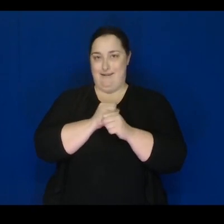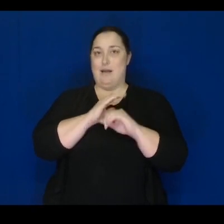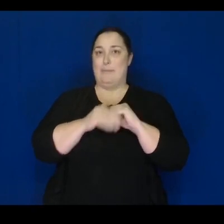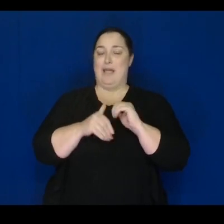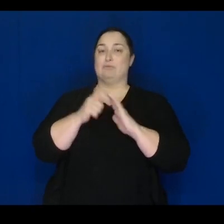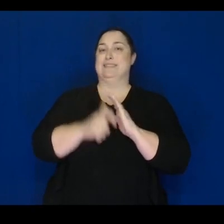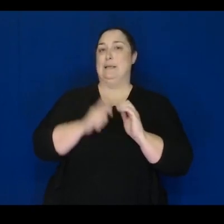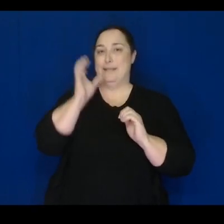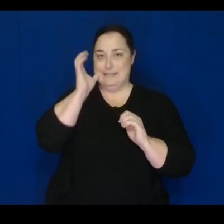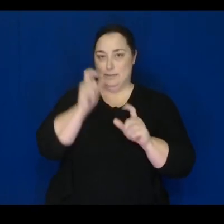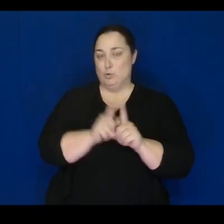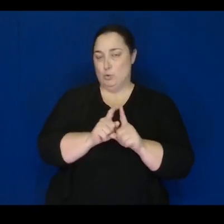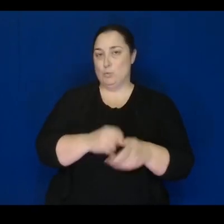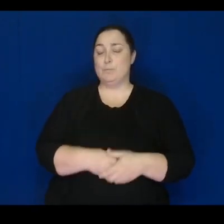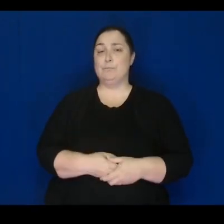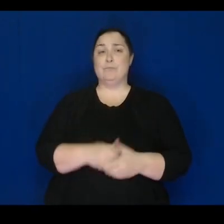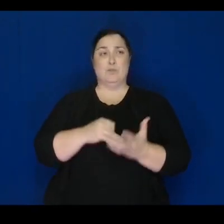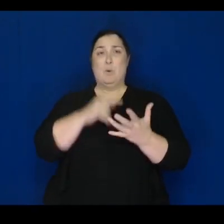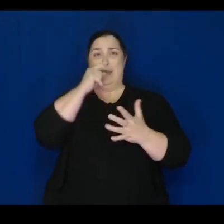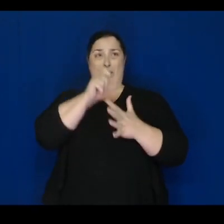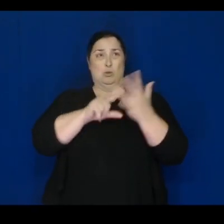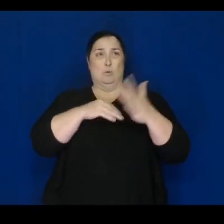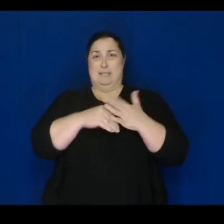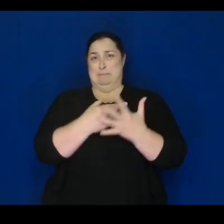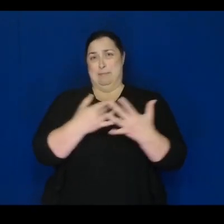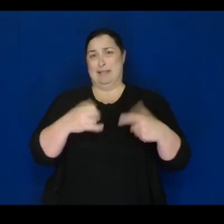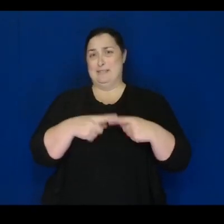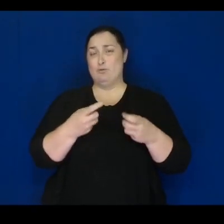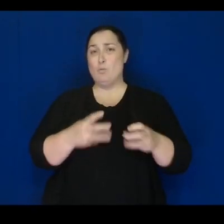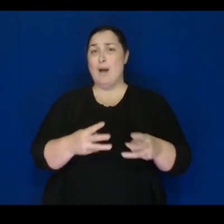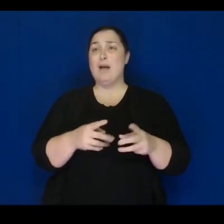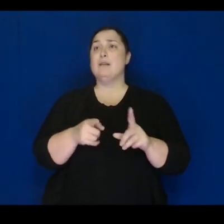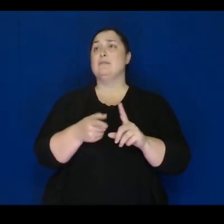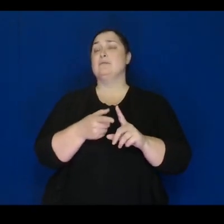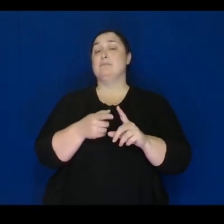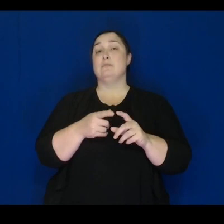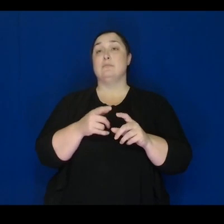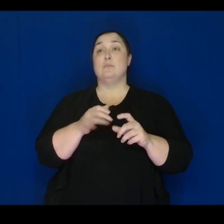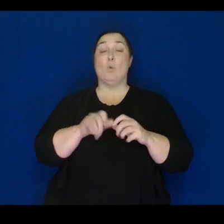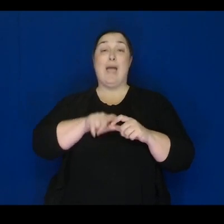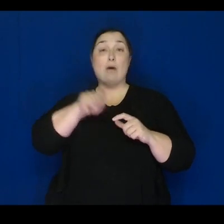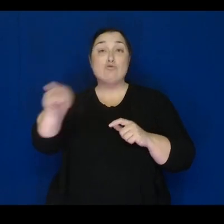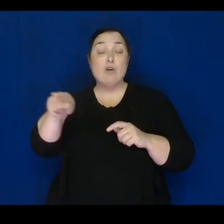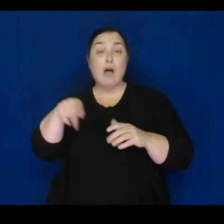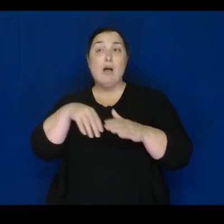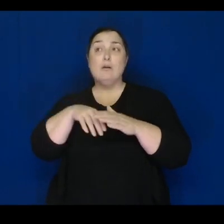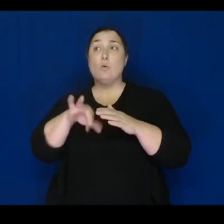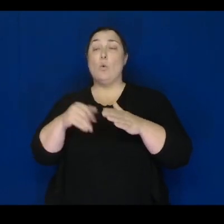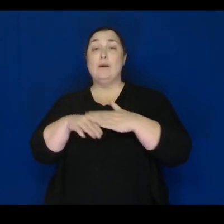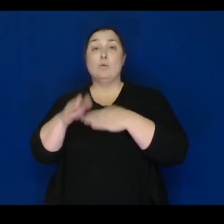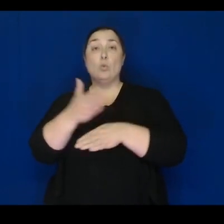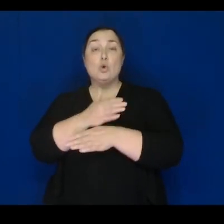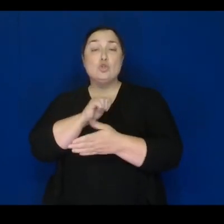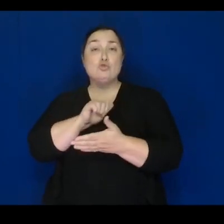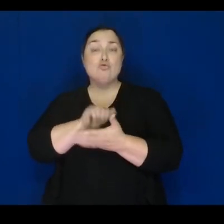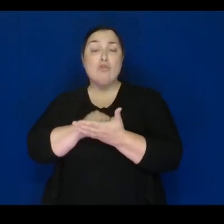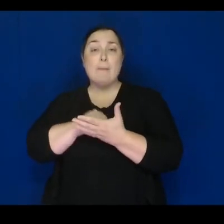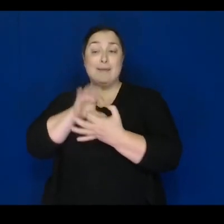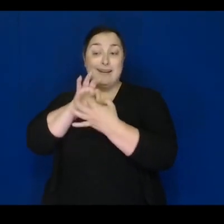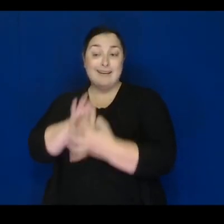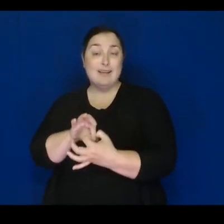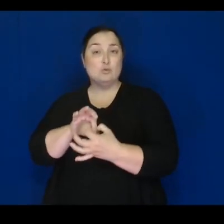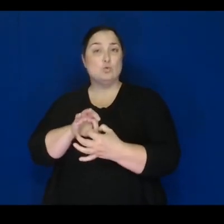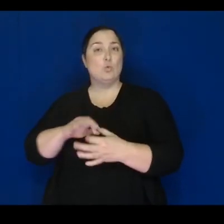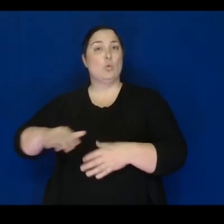that in various ways. We can do that outside when we're doing a workshop and we're connecting to that local landscape, really reflecting